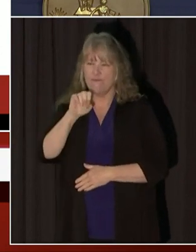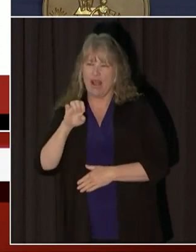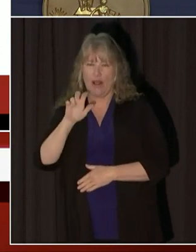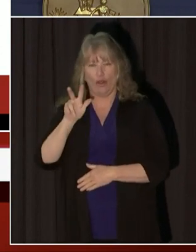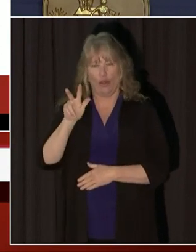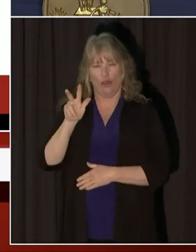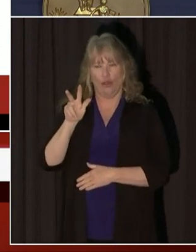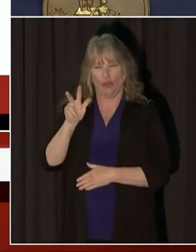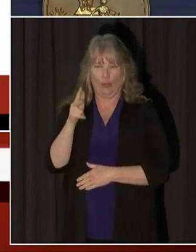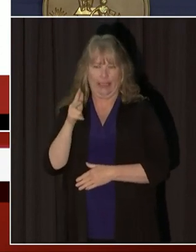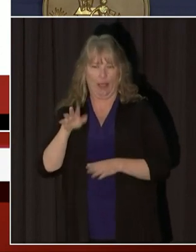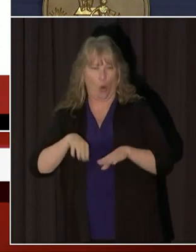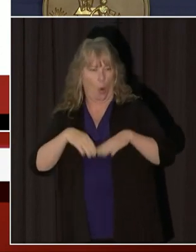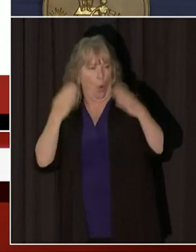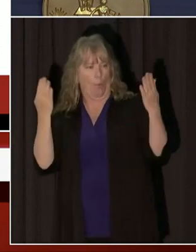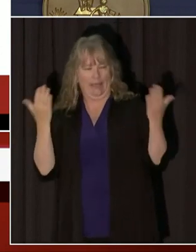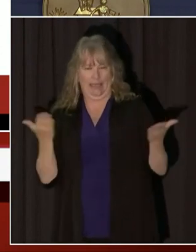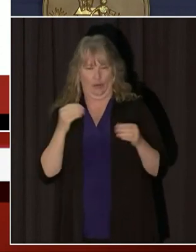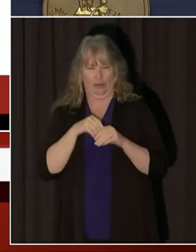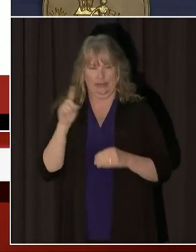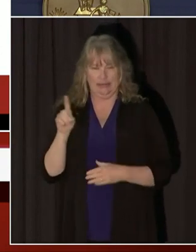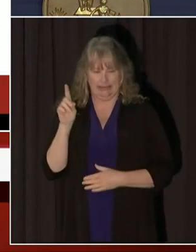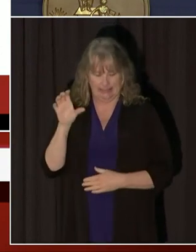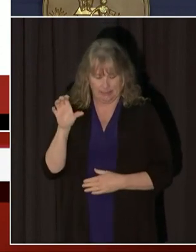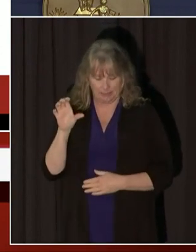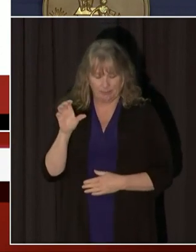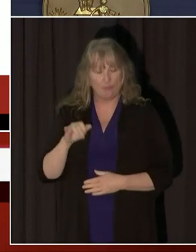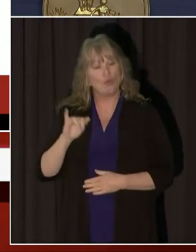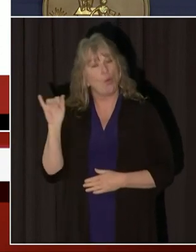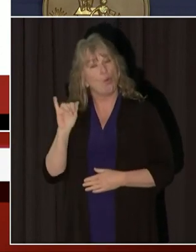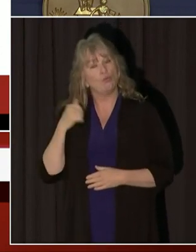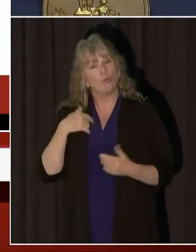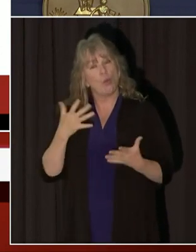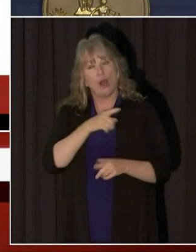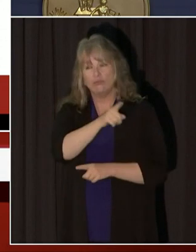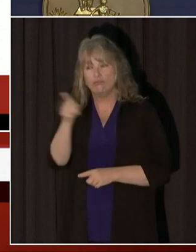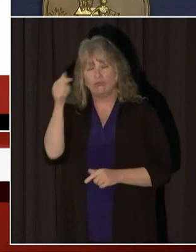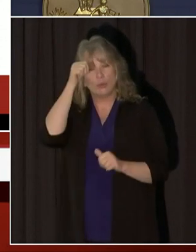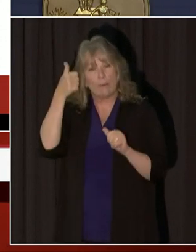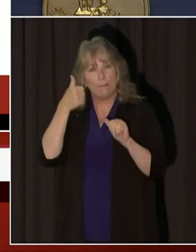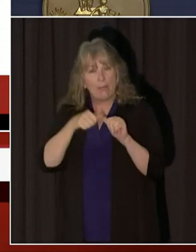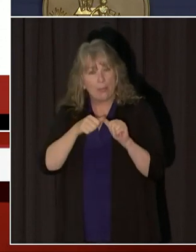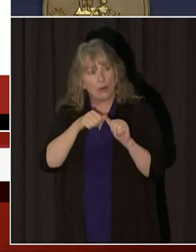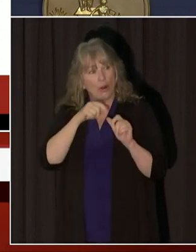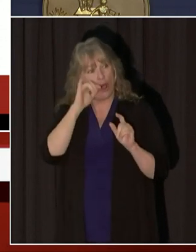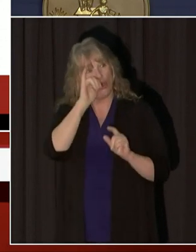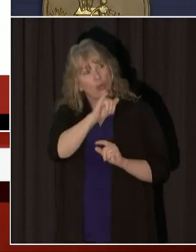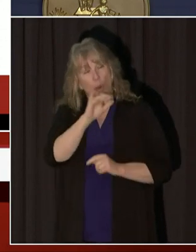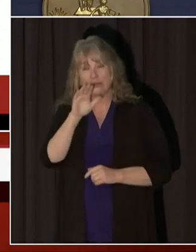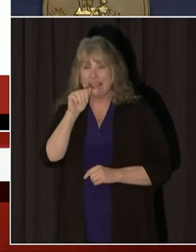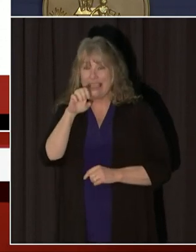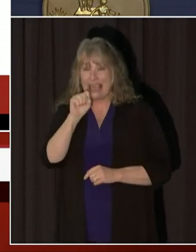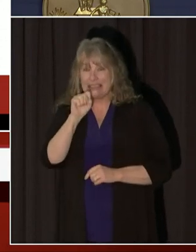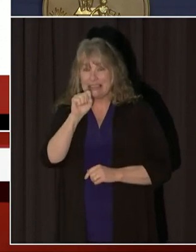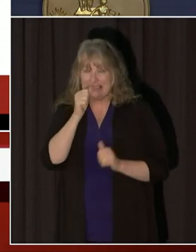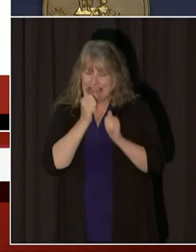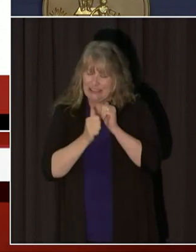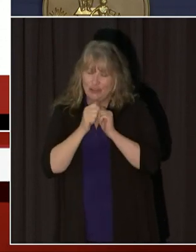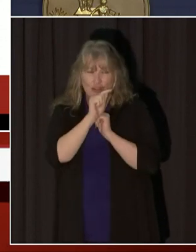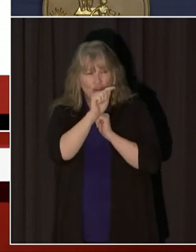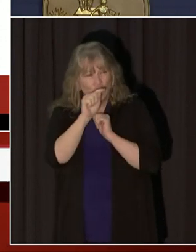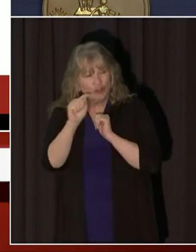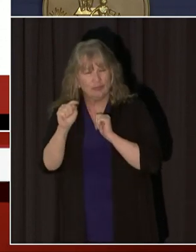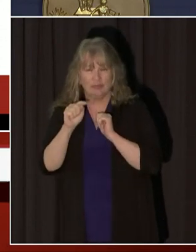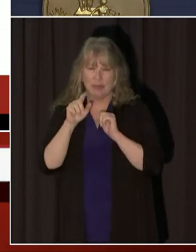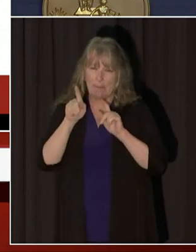reopening in the district. I also want us all to remember that each of these cases are people, our neighbors,